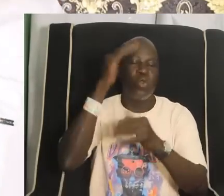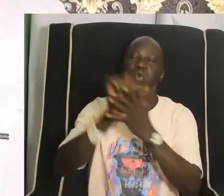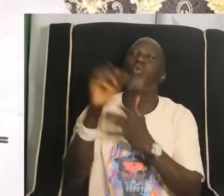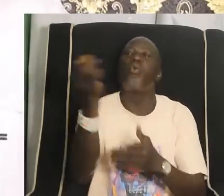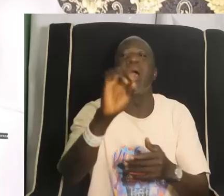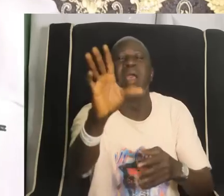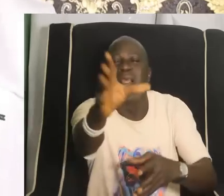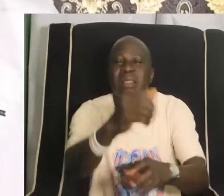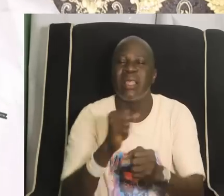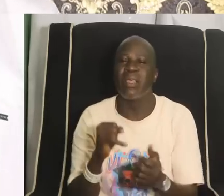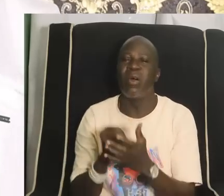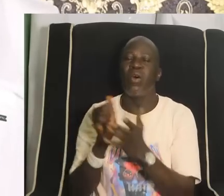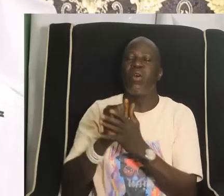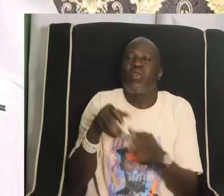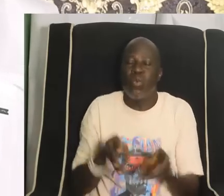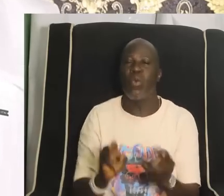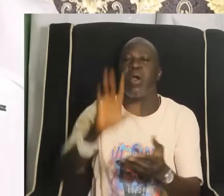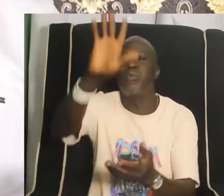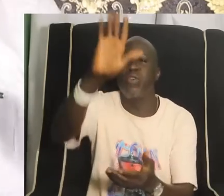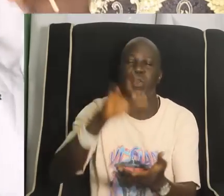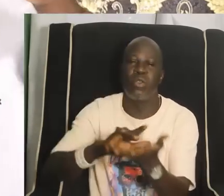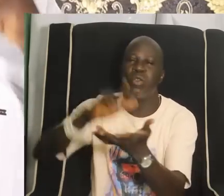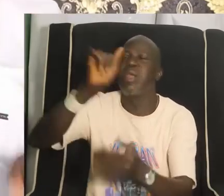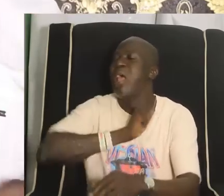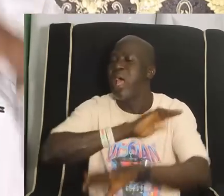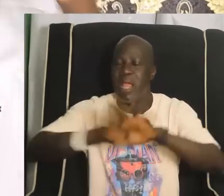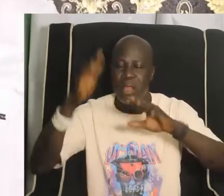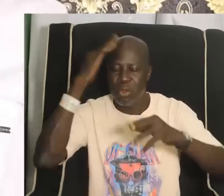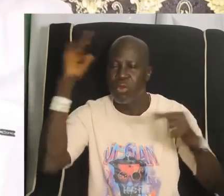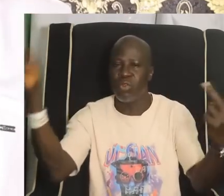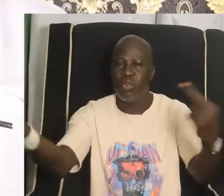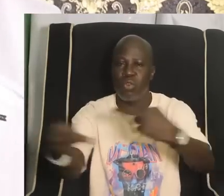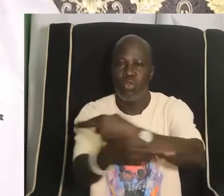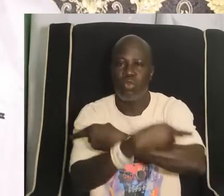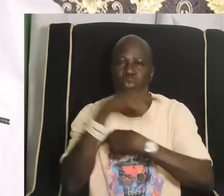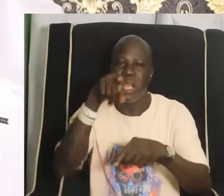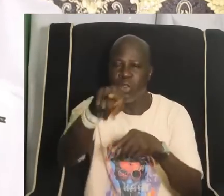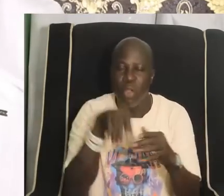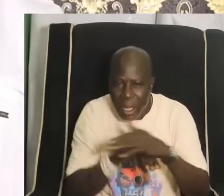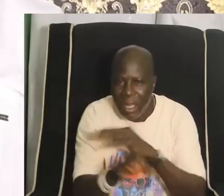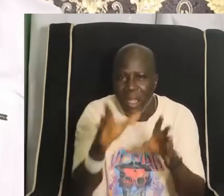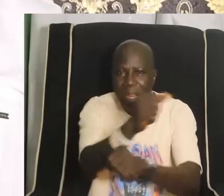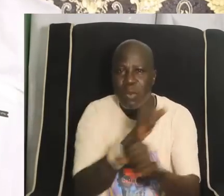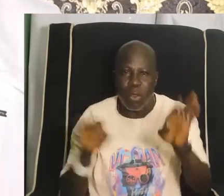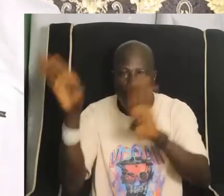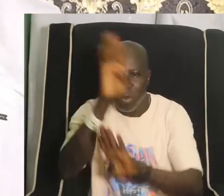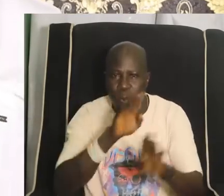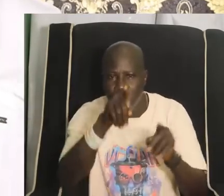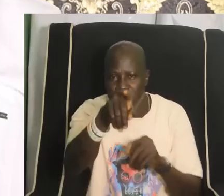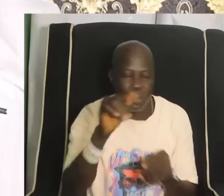where they've taken away your glory. I don't know the room you enter into that